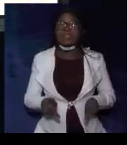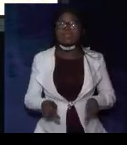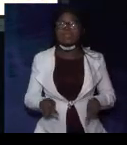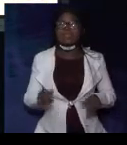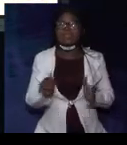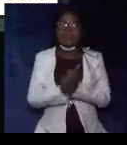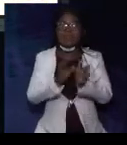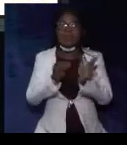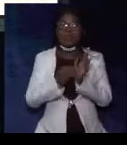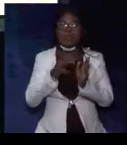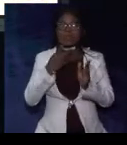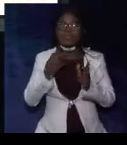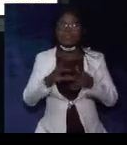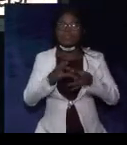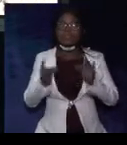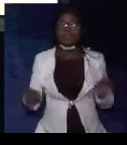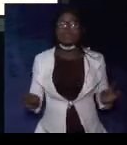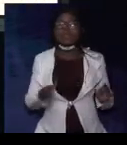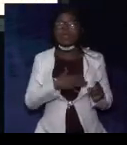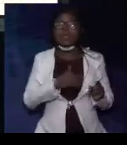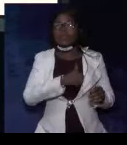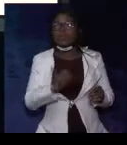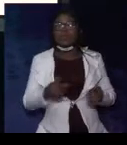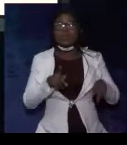other characters.